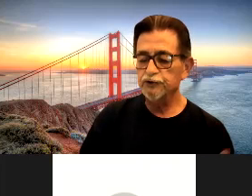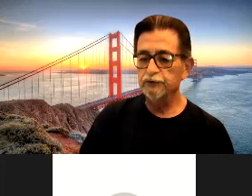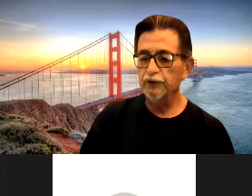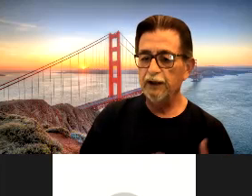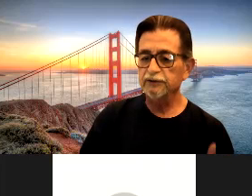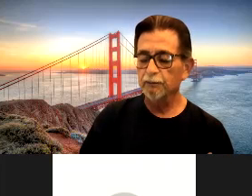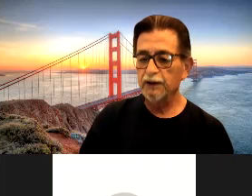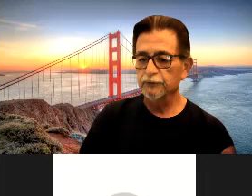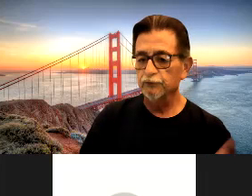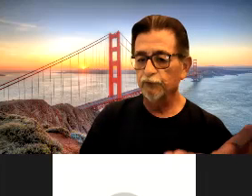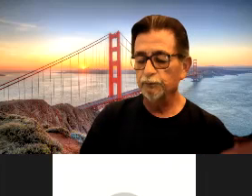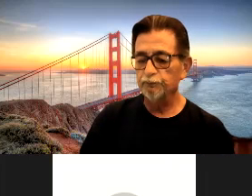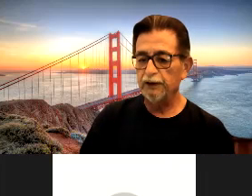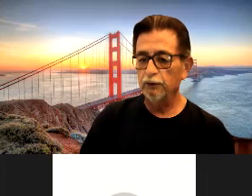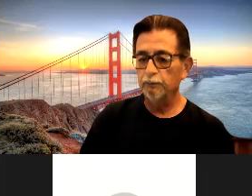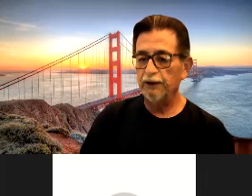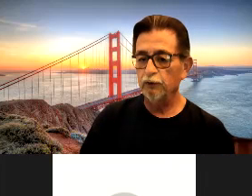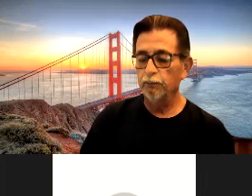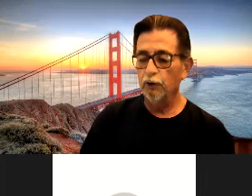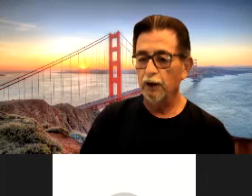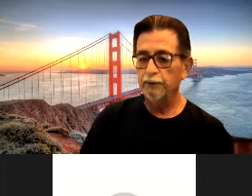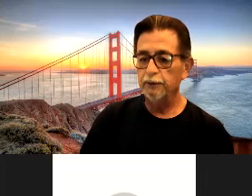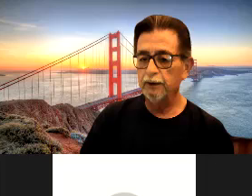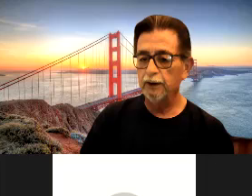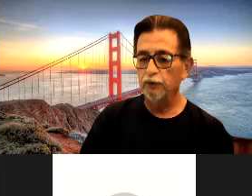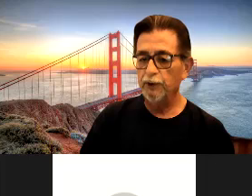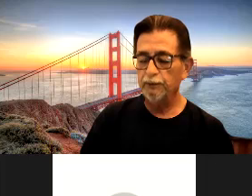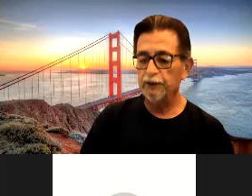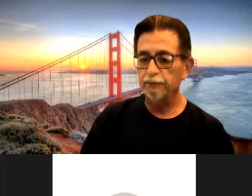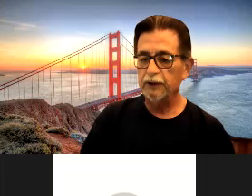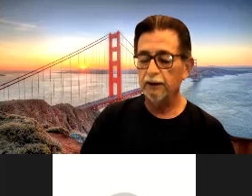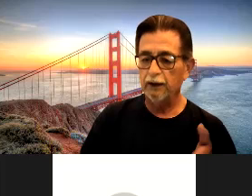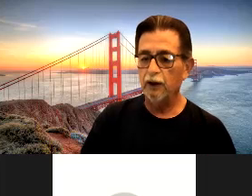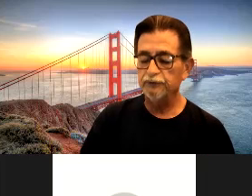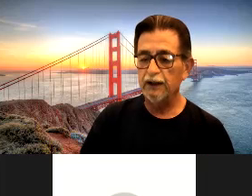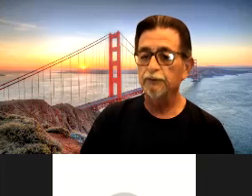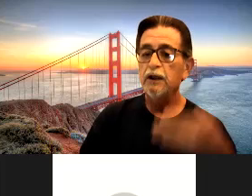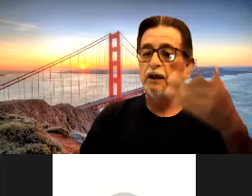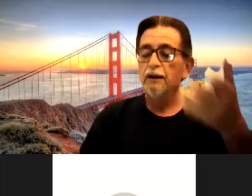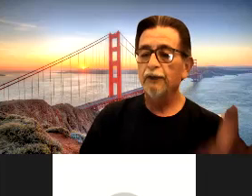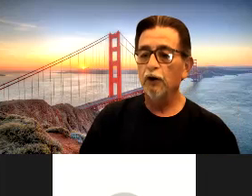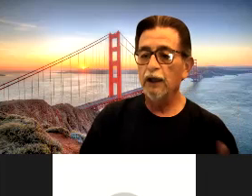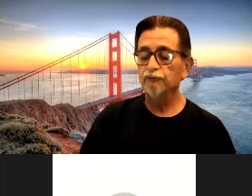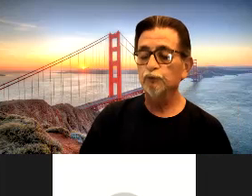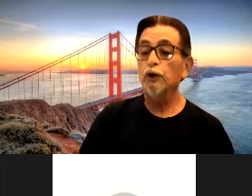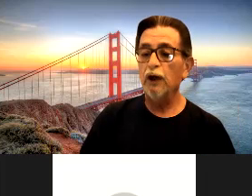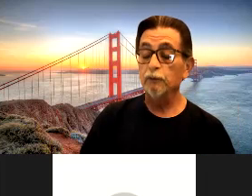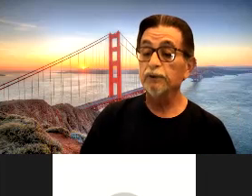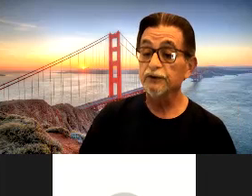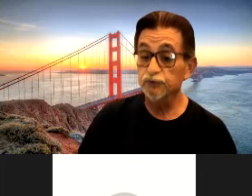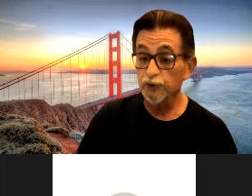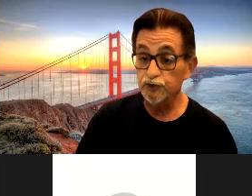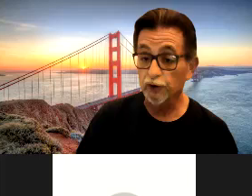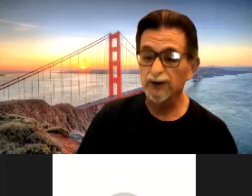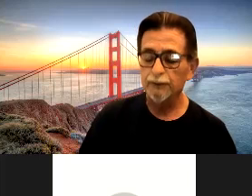we're just looking at the metal. So from below boron, aluminum and on down, they all will have